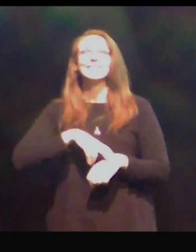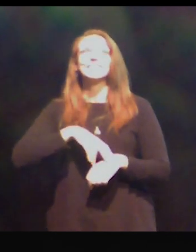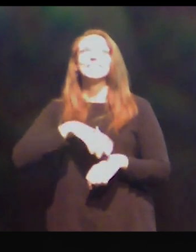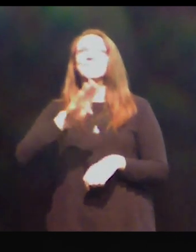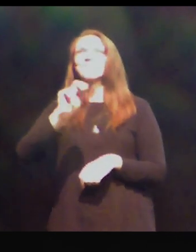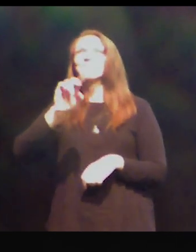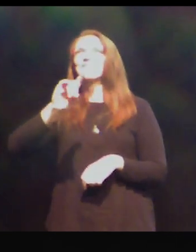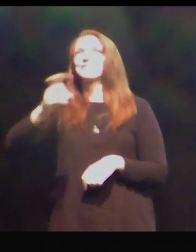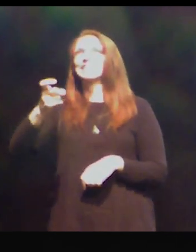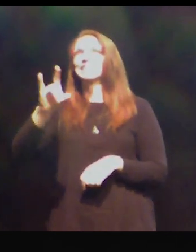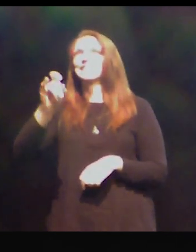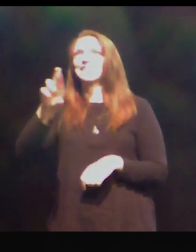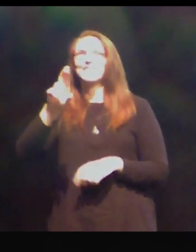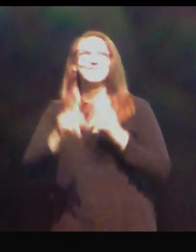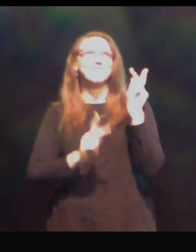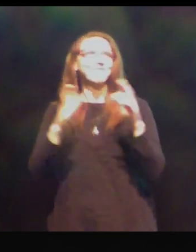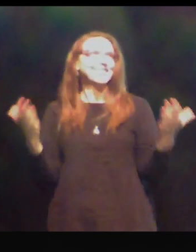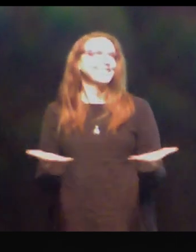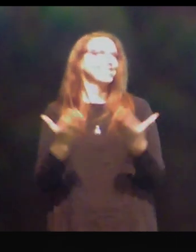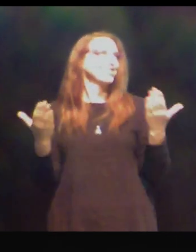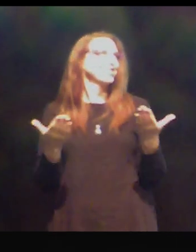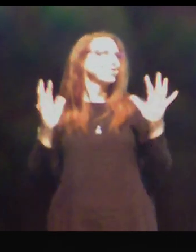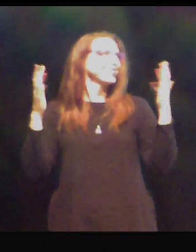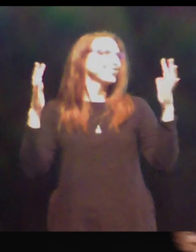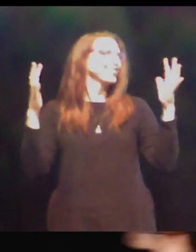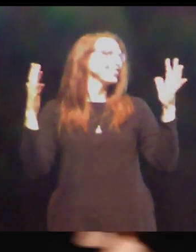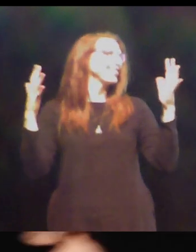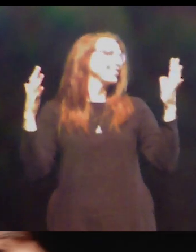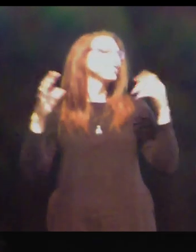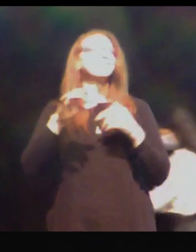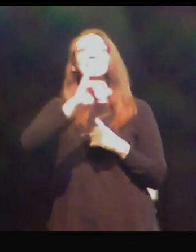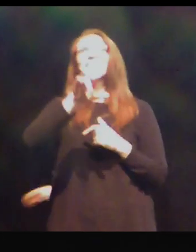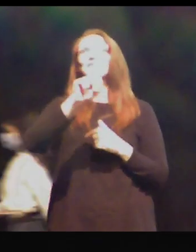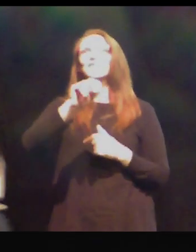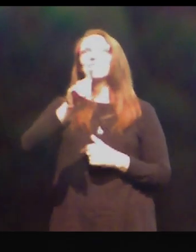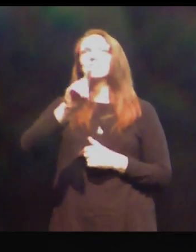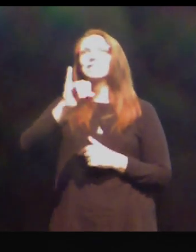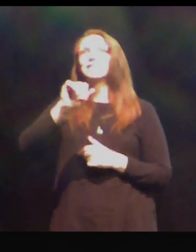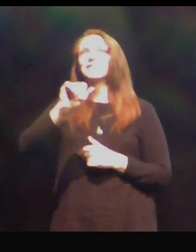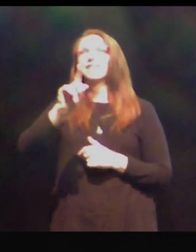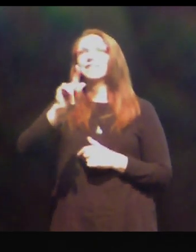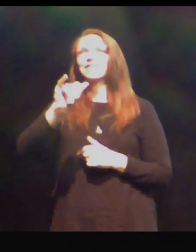Benedict's Diner folks themselves. John Diakakis is here.